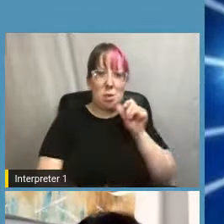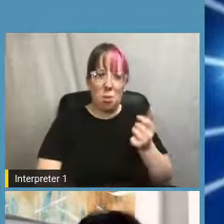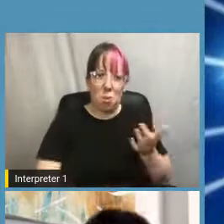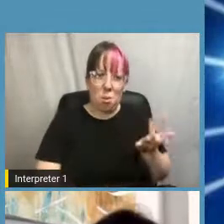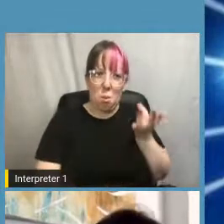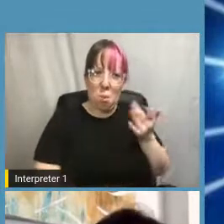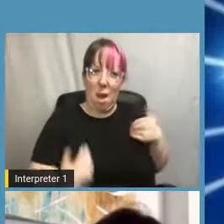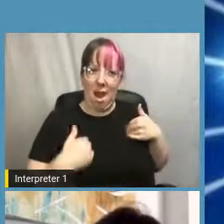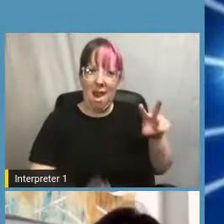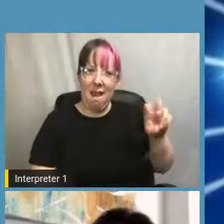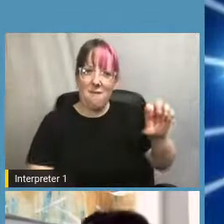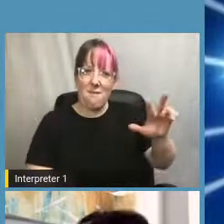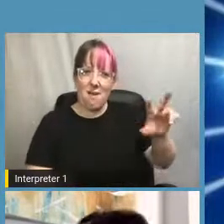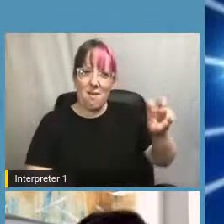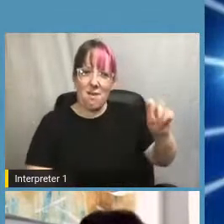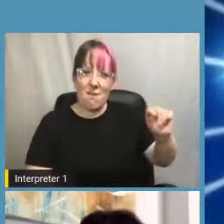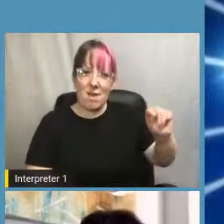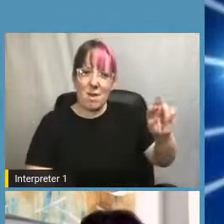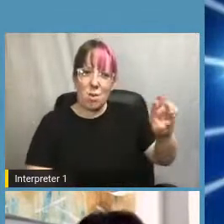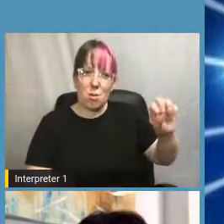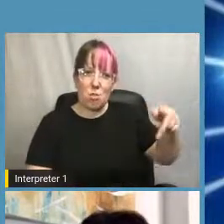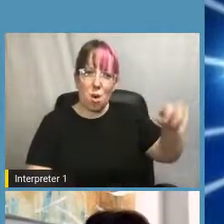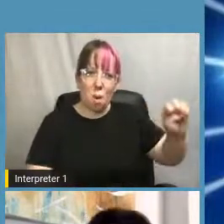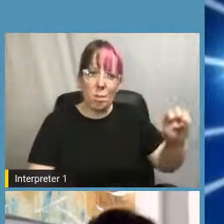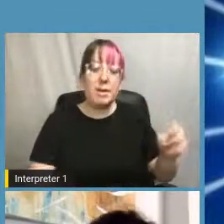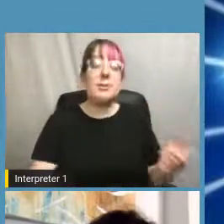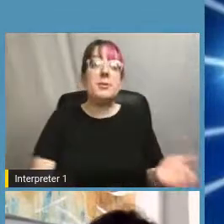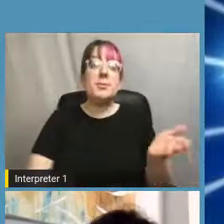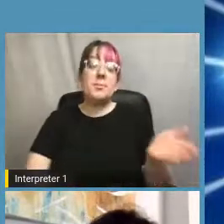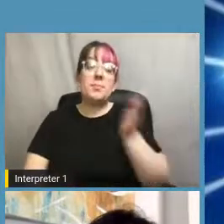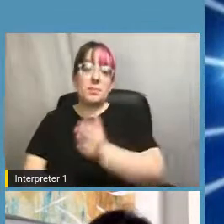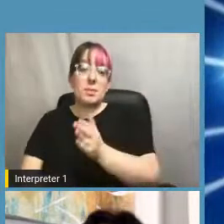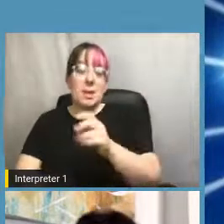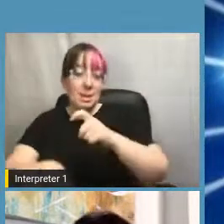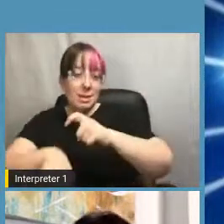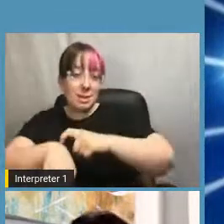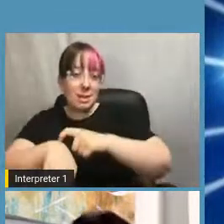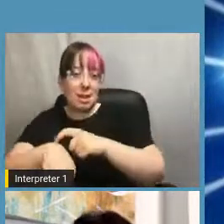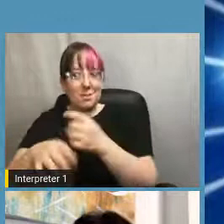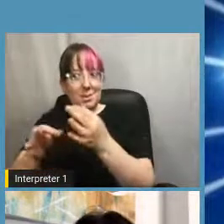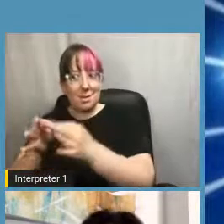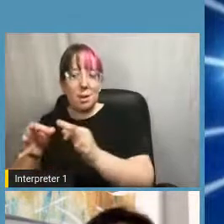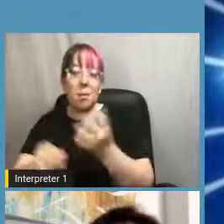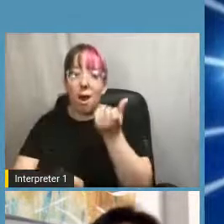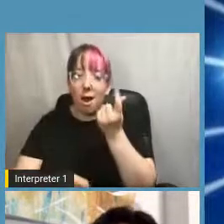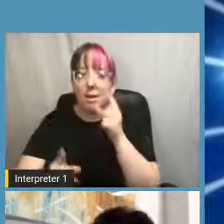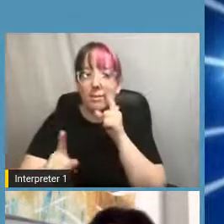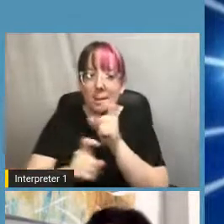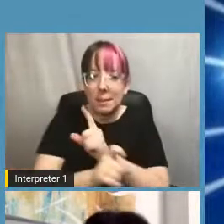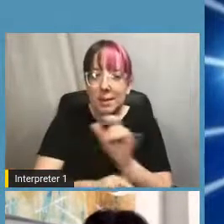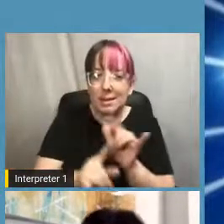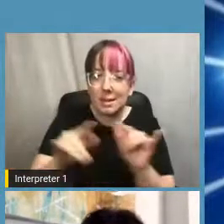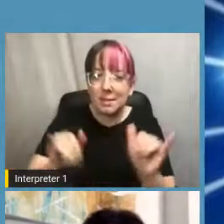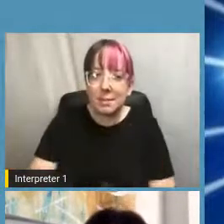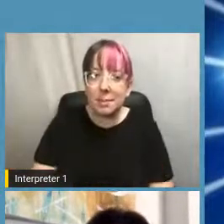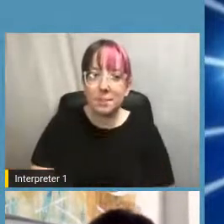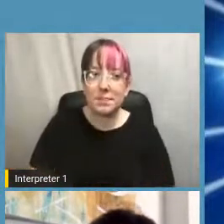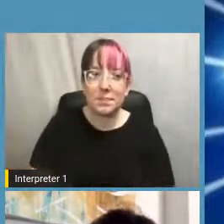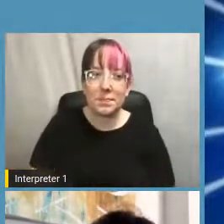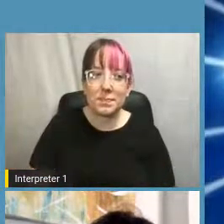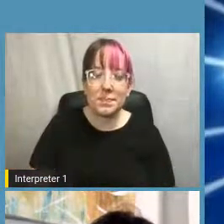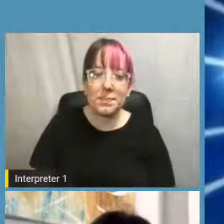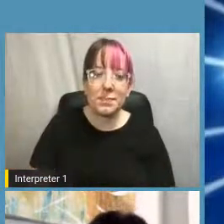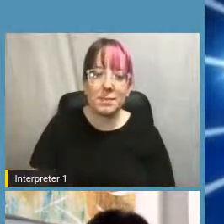Then we have time, and this is so very simple, so very complex. There's works, particularly in new media, that